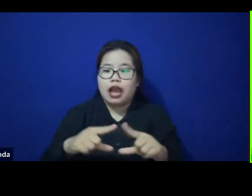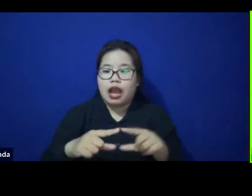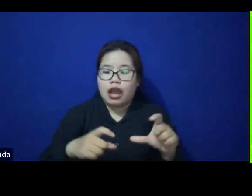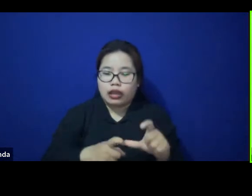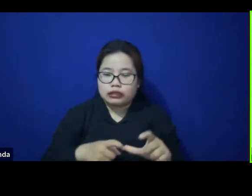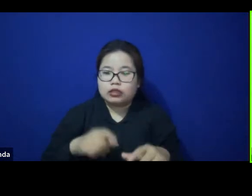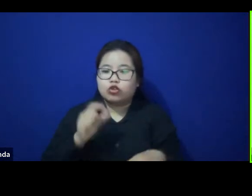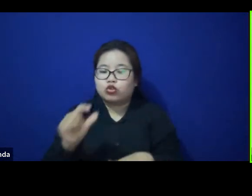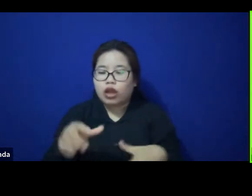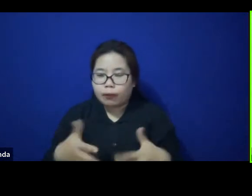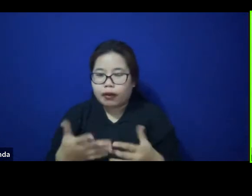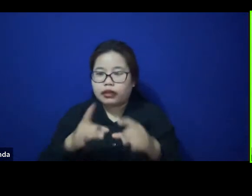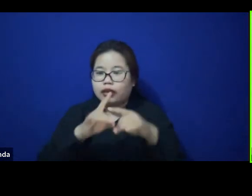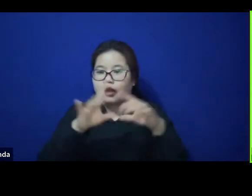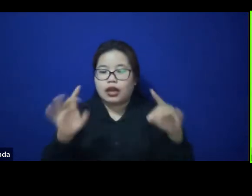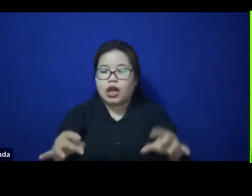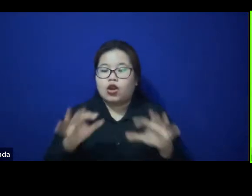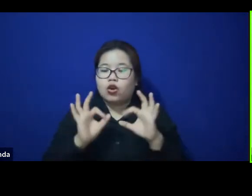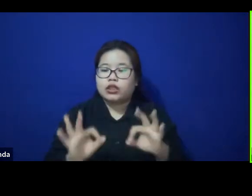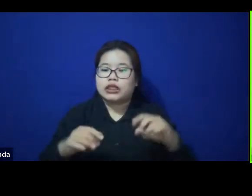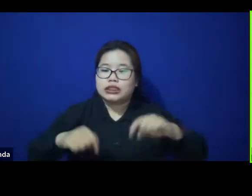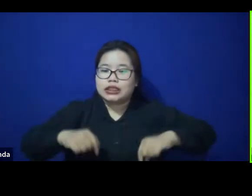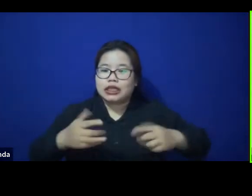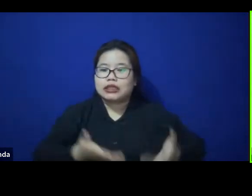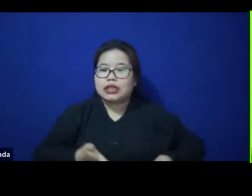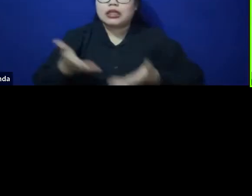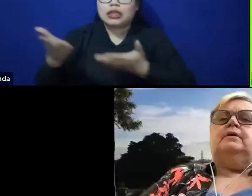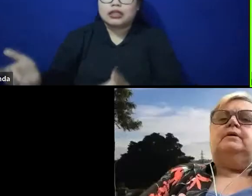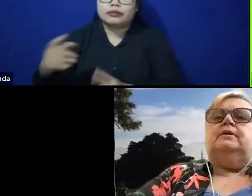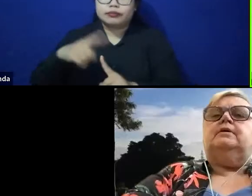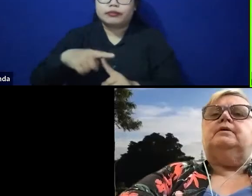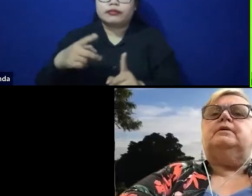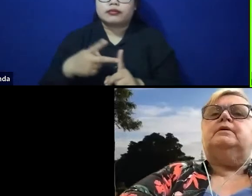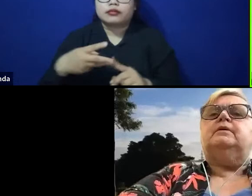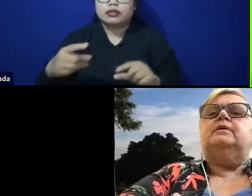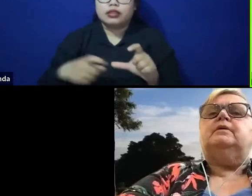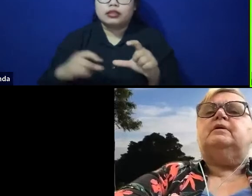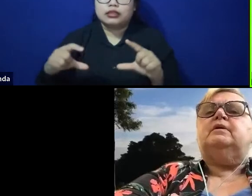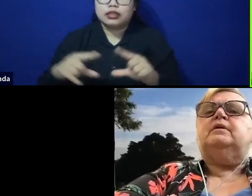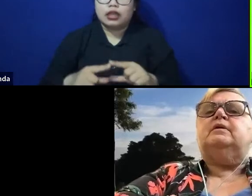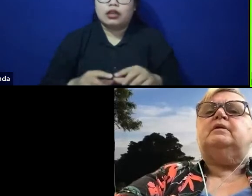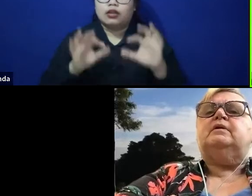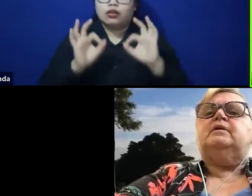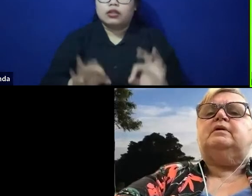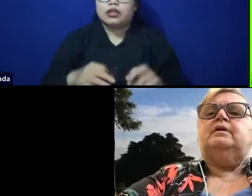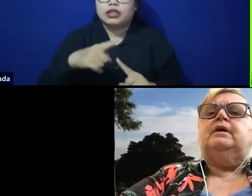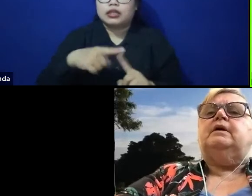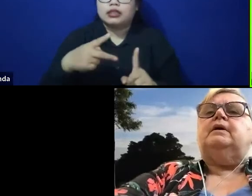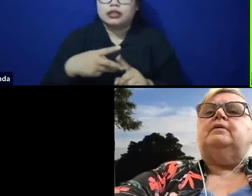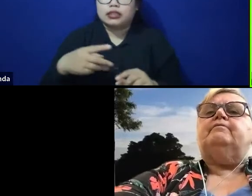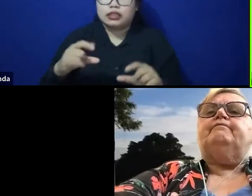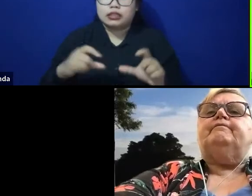microphone to Tricia. Over to you, Tricia. Yeah.